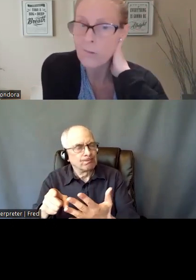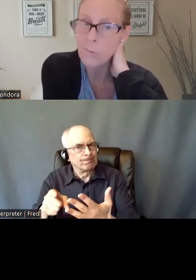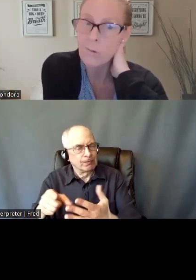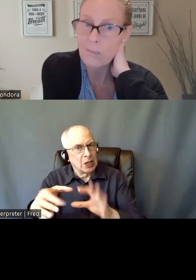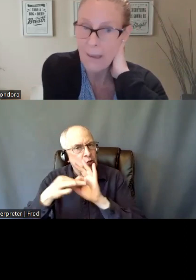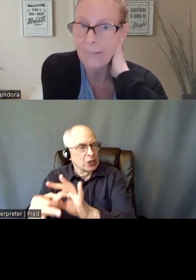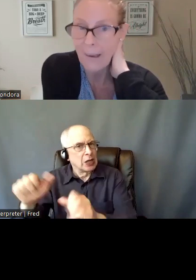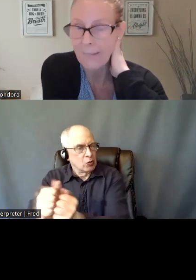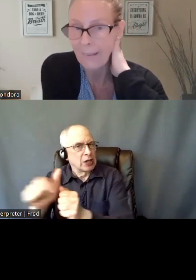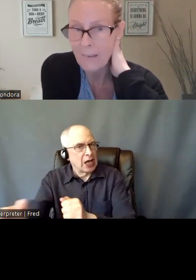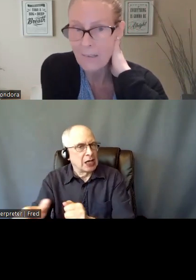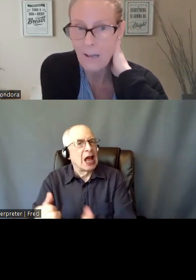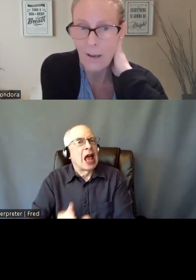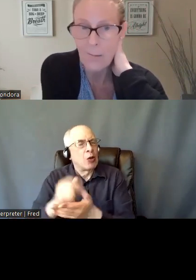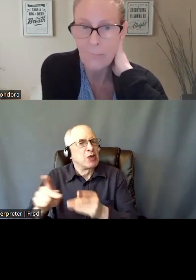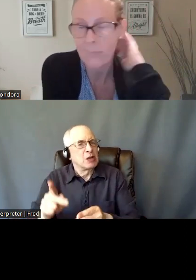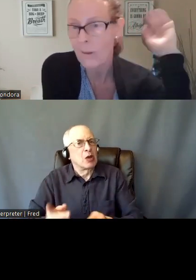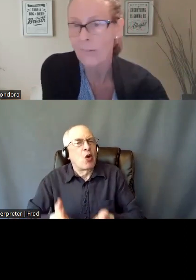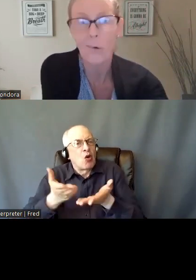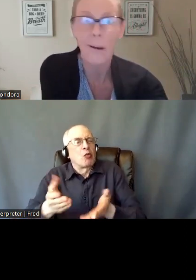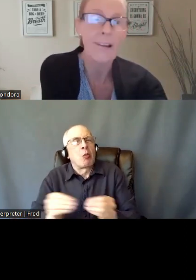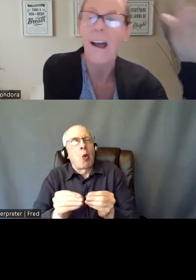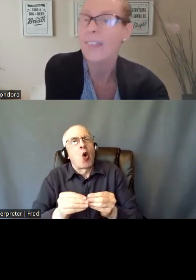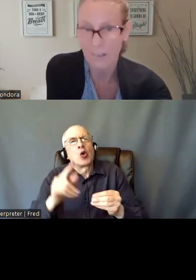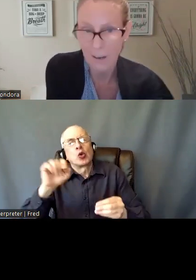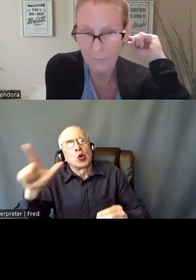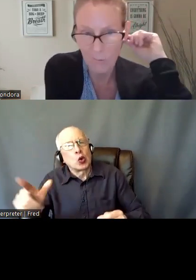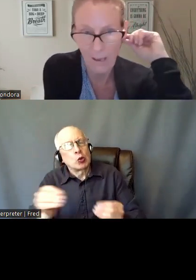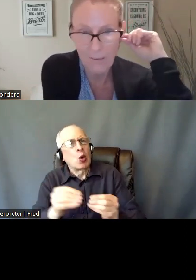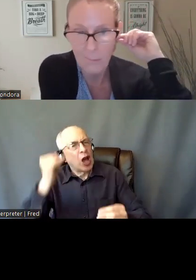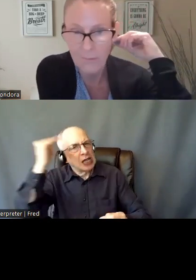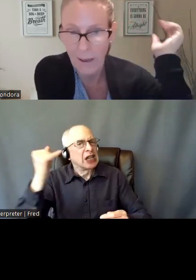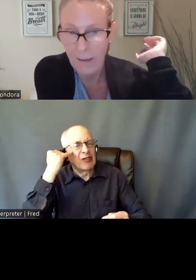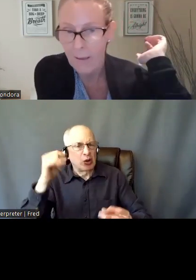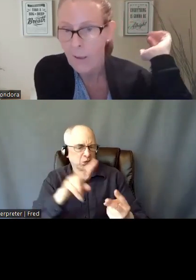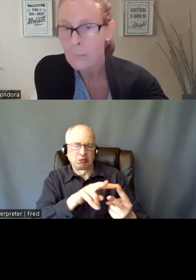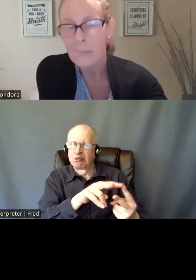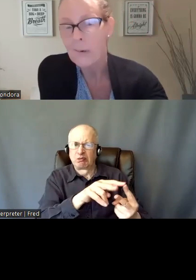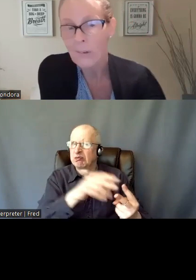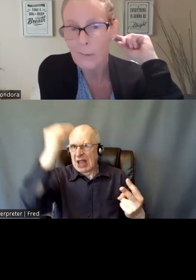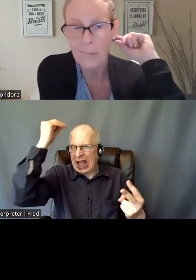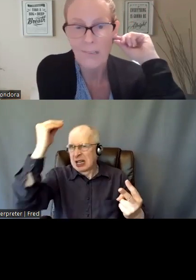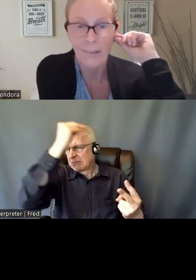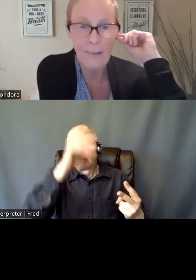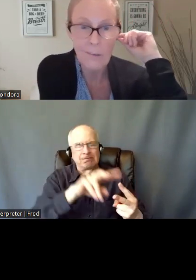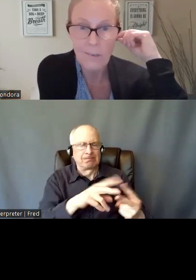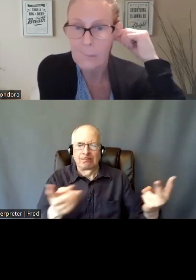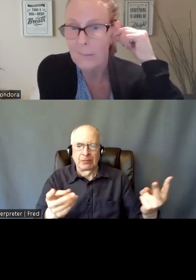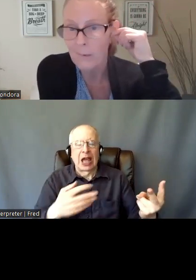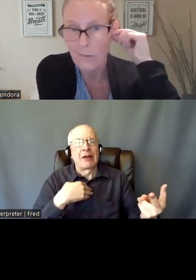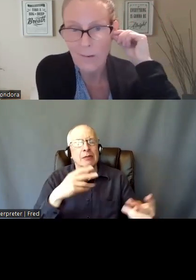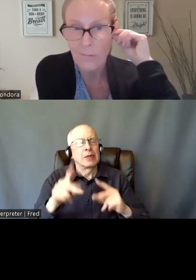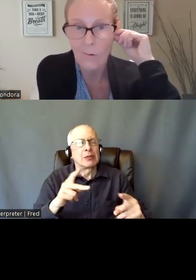some more tools and ideas if you're wearing either of those hats. We've got people who represent